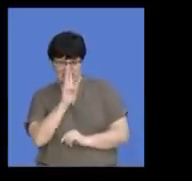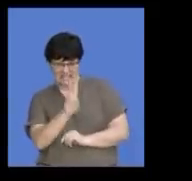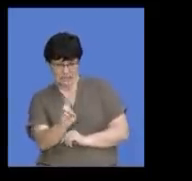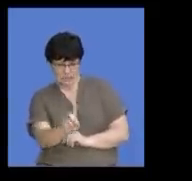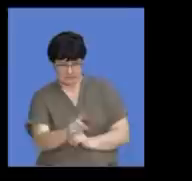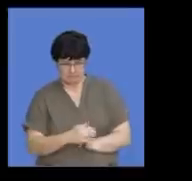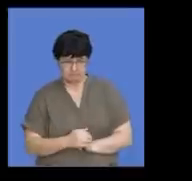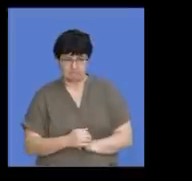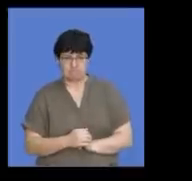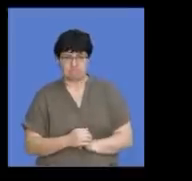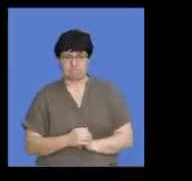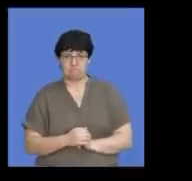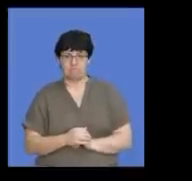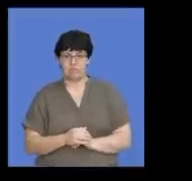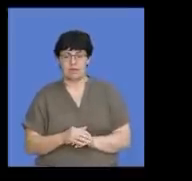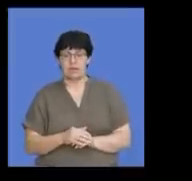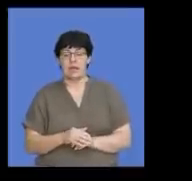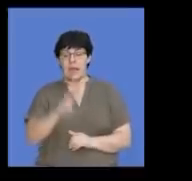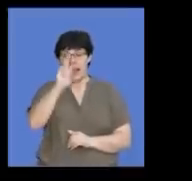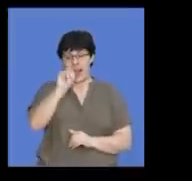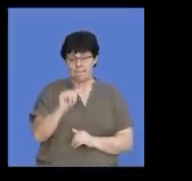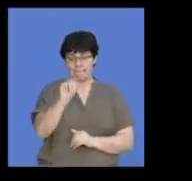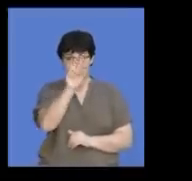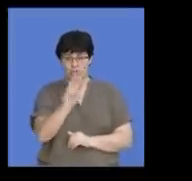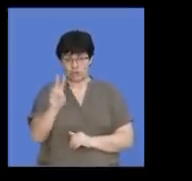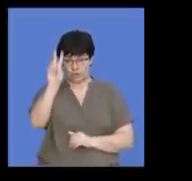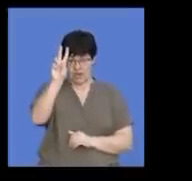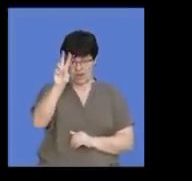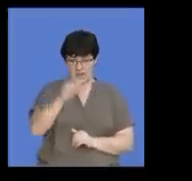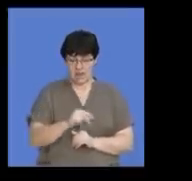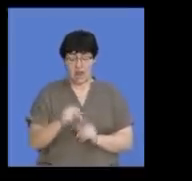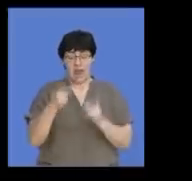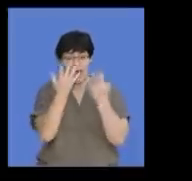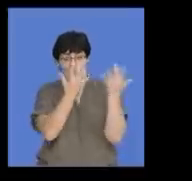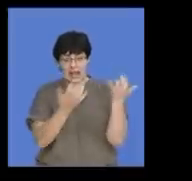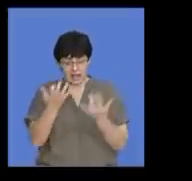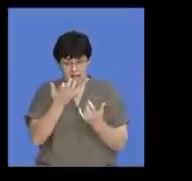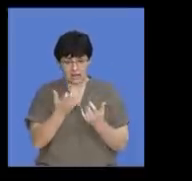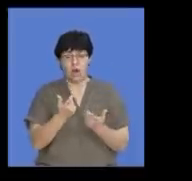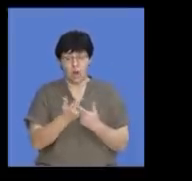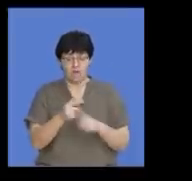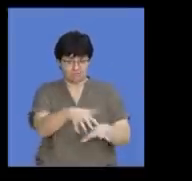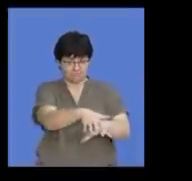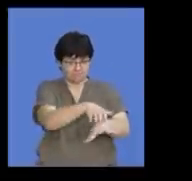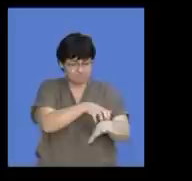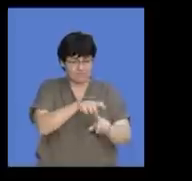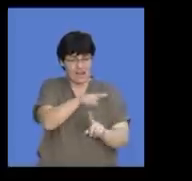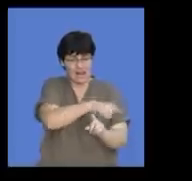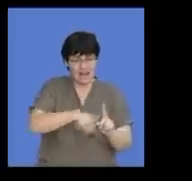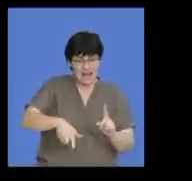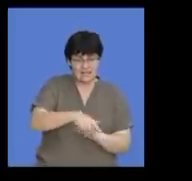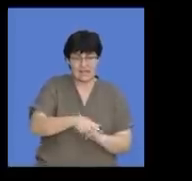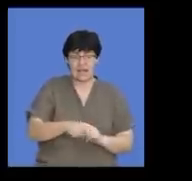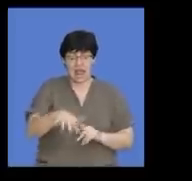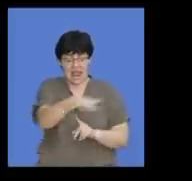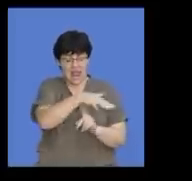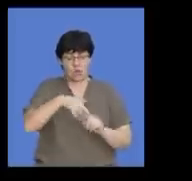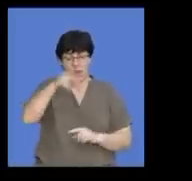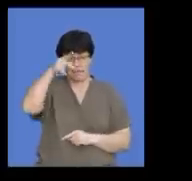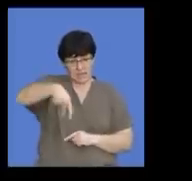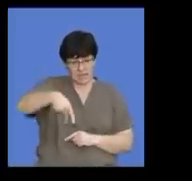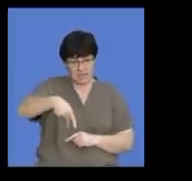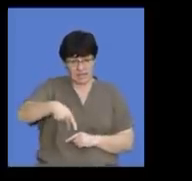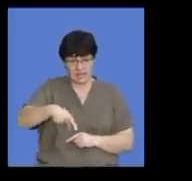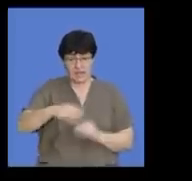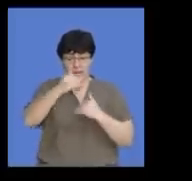following: meters squared. Calculate the area of the cultivated land, area P,